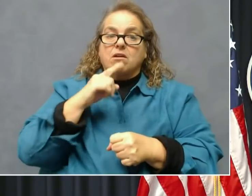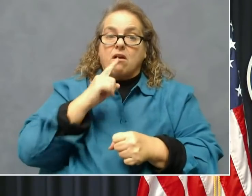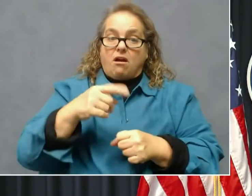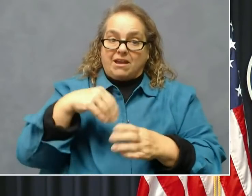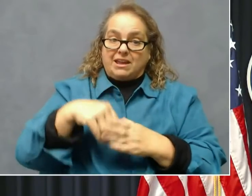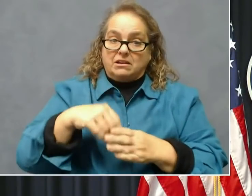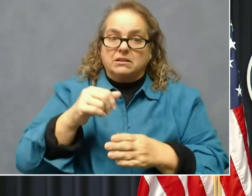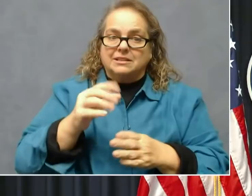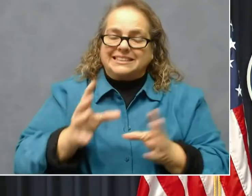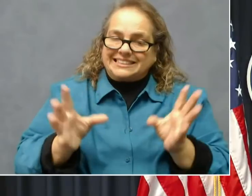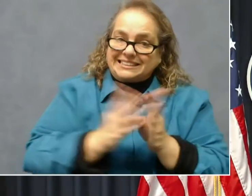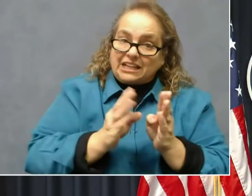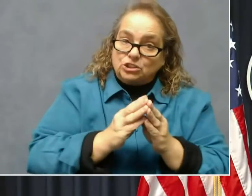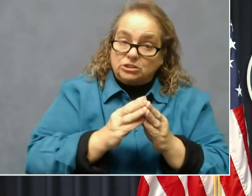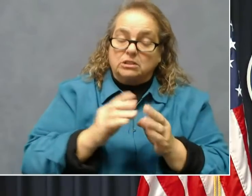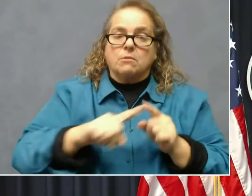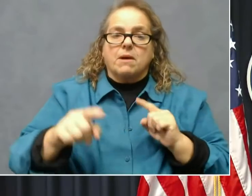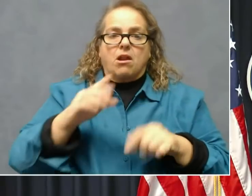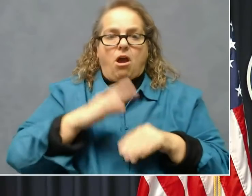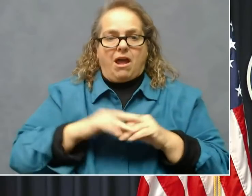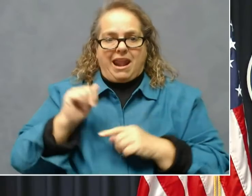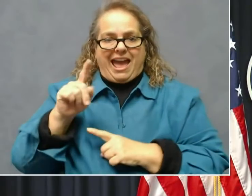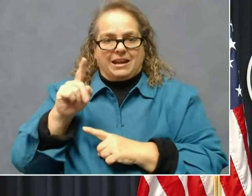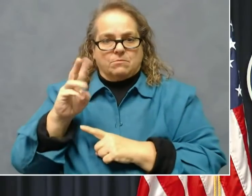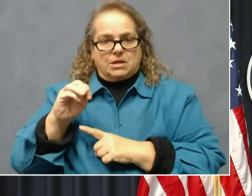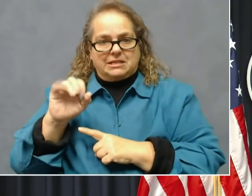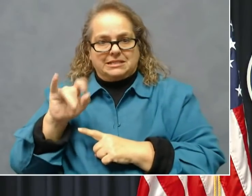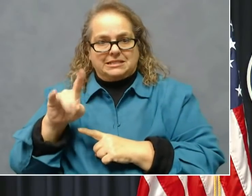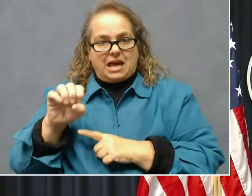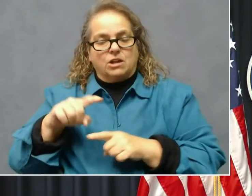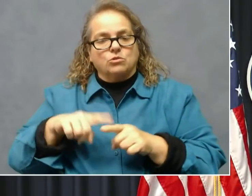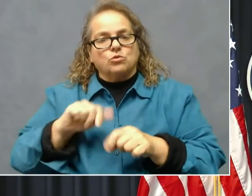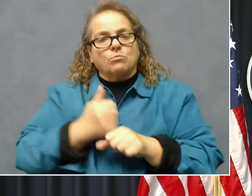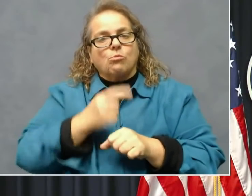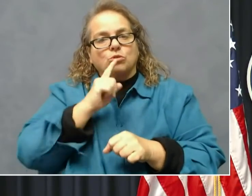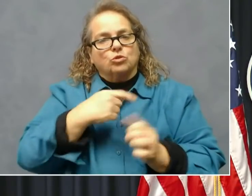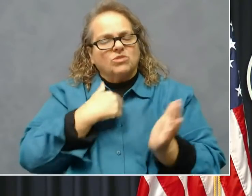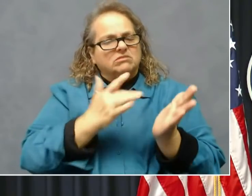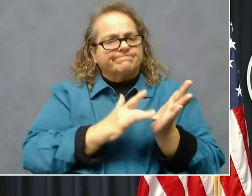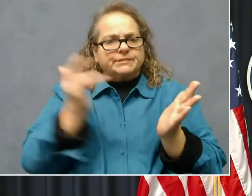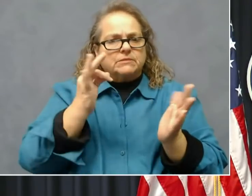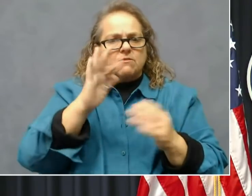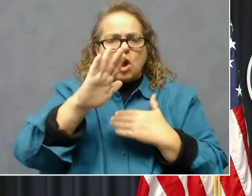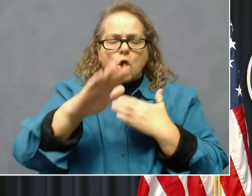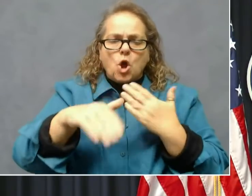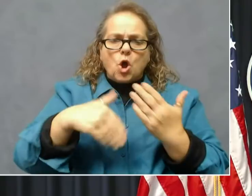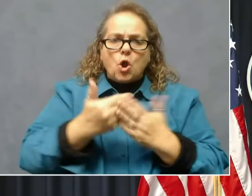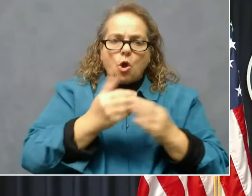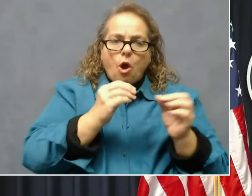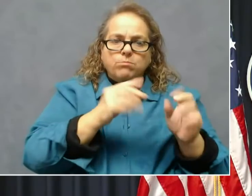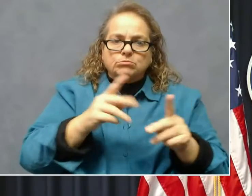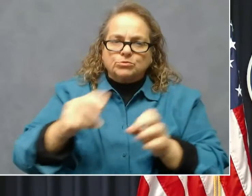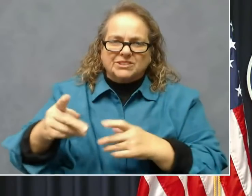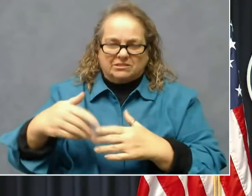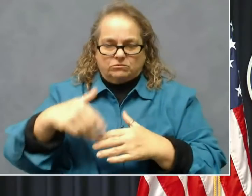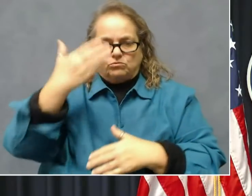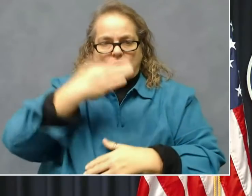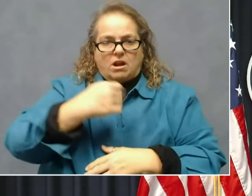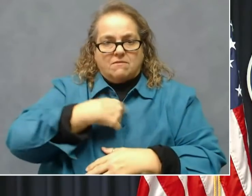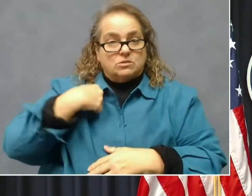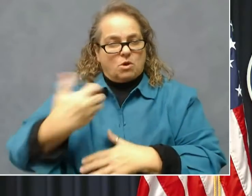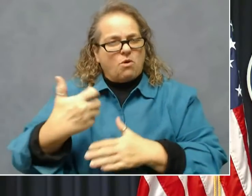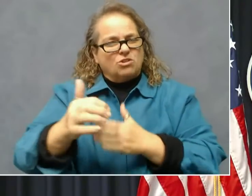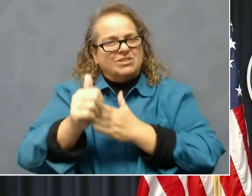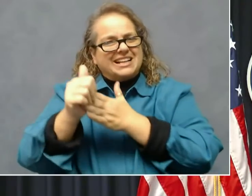we truly take advantage of the opportunities in front of us so that we can lead and not follow, create the jobs